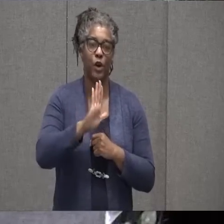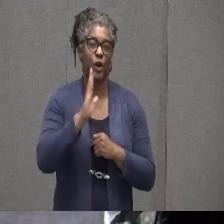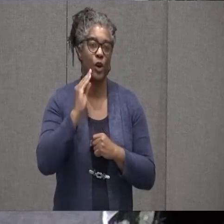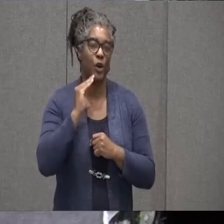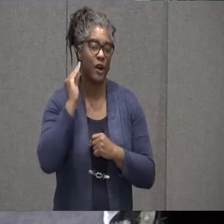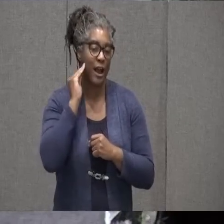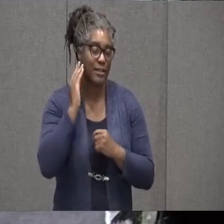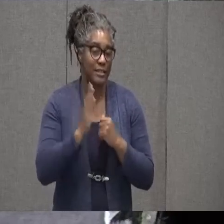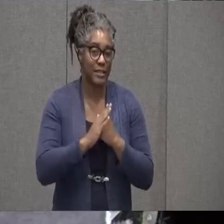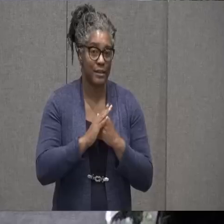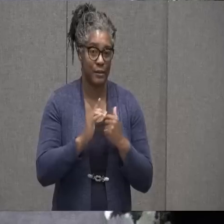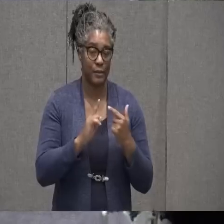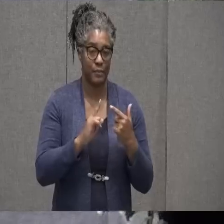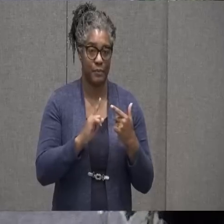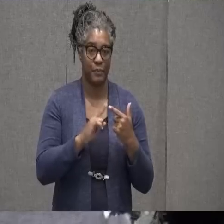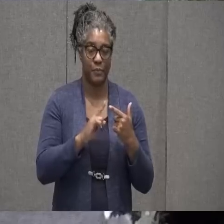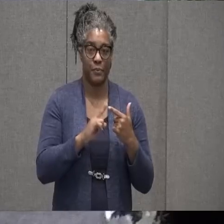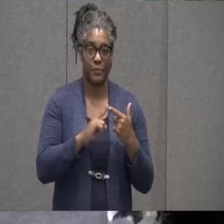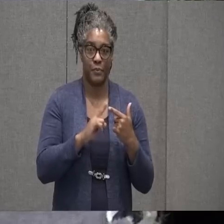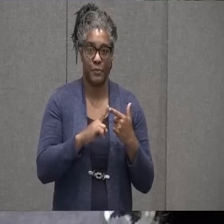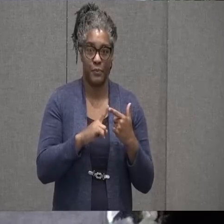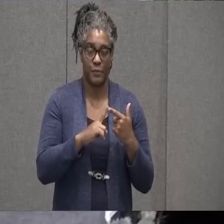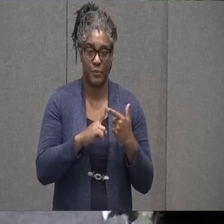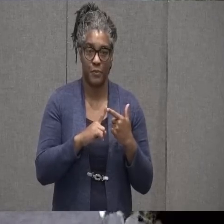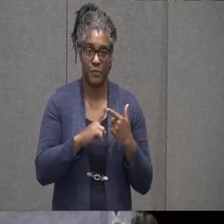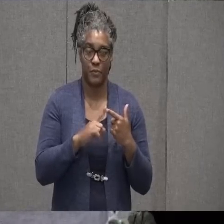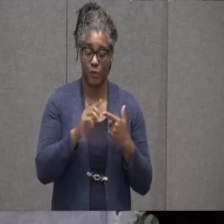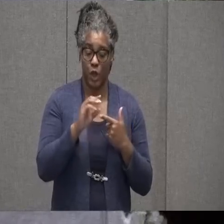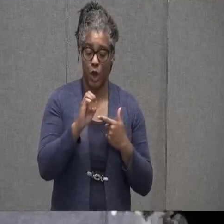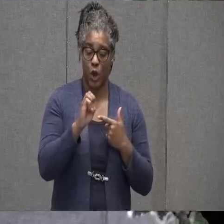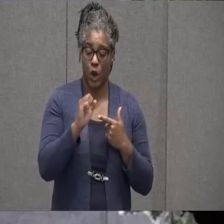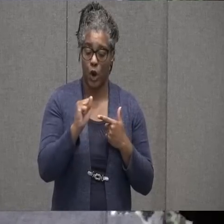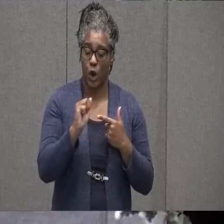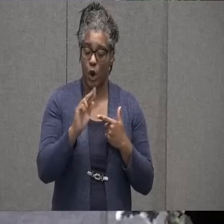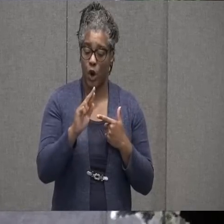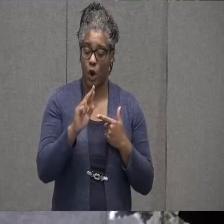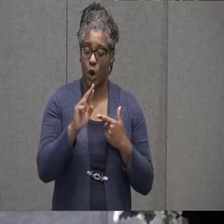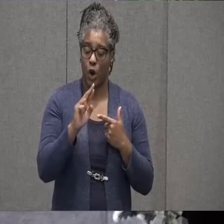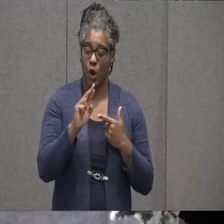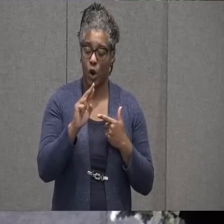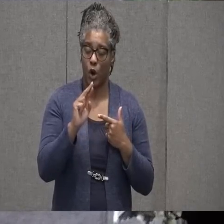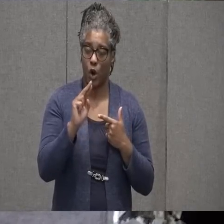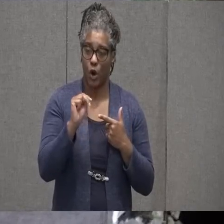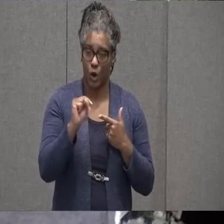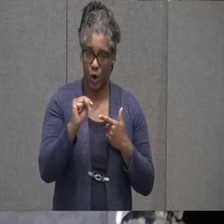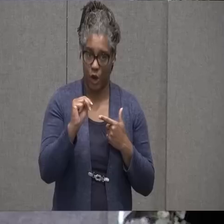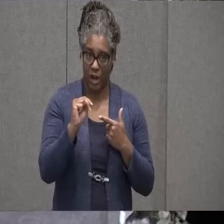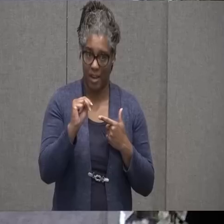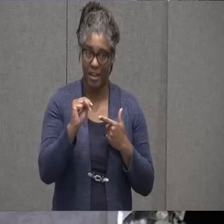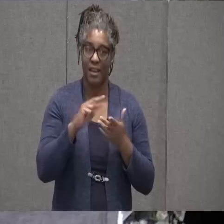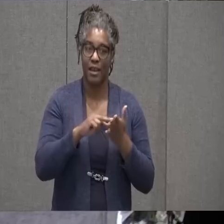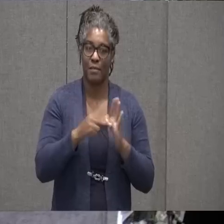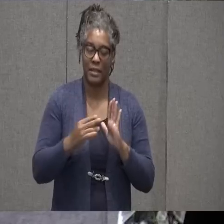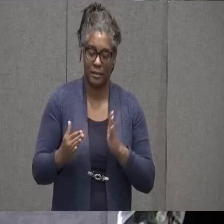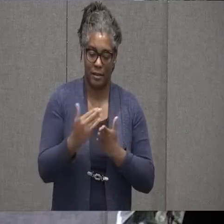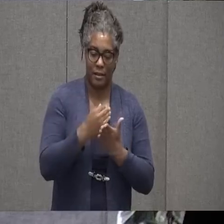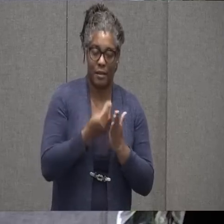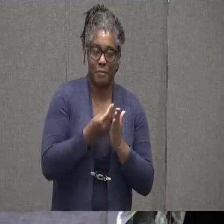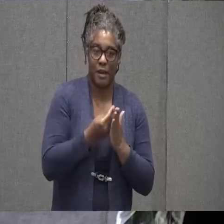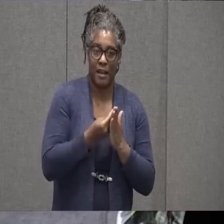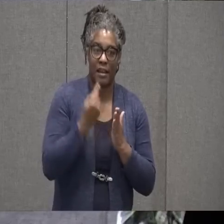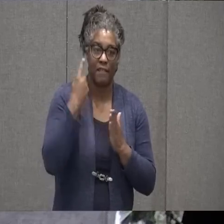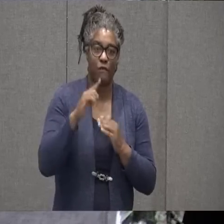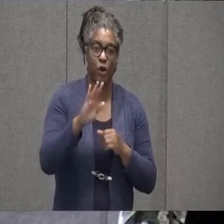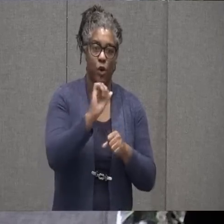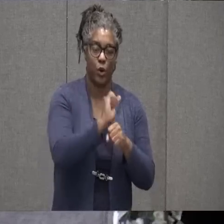to get money for the work that you've done. And then, of course, we have the definition of goods. And then down here, we have the definition